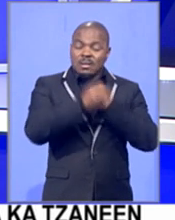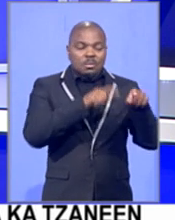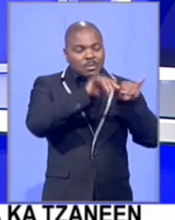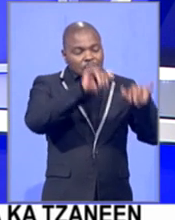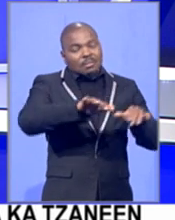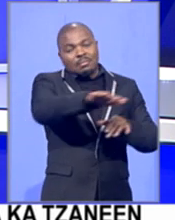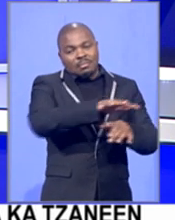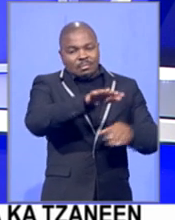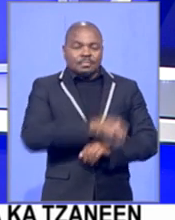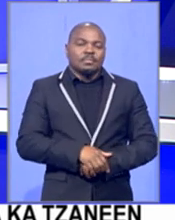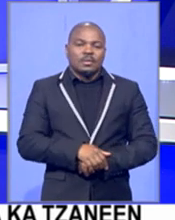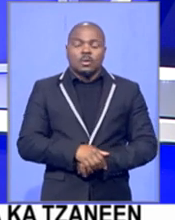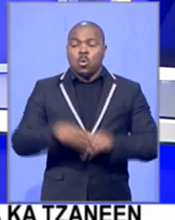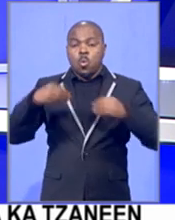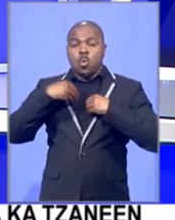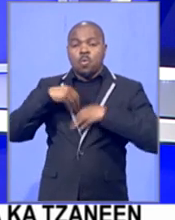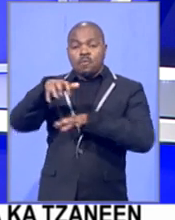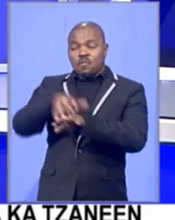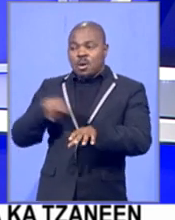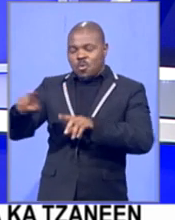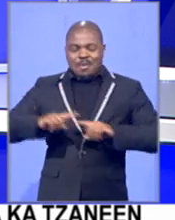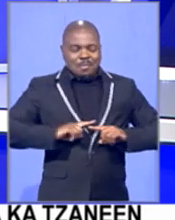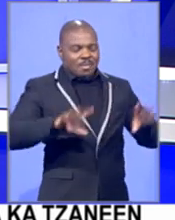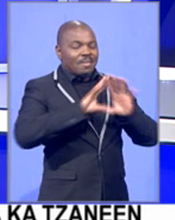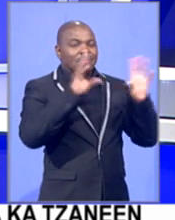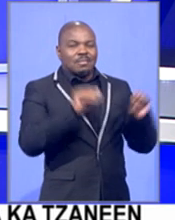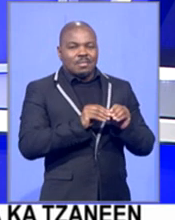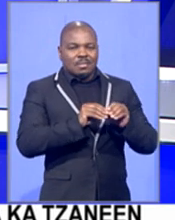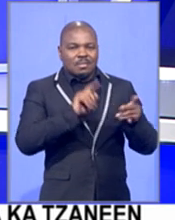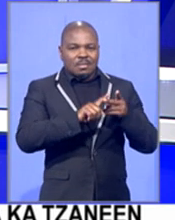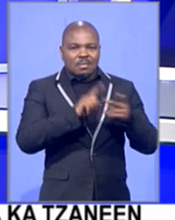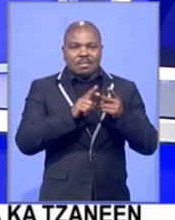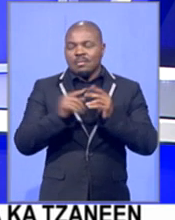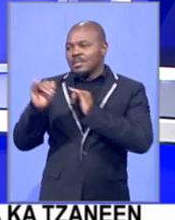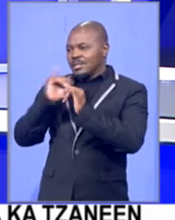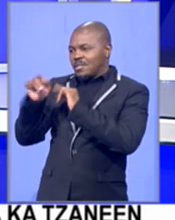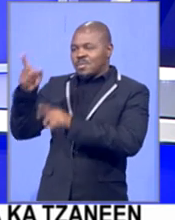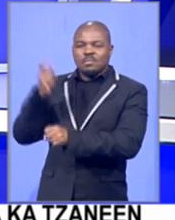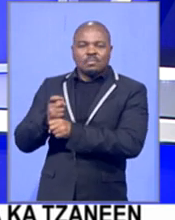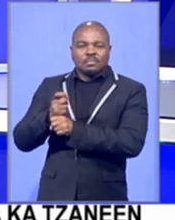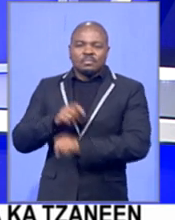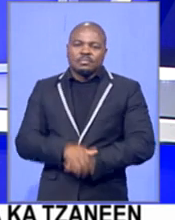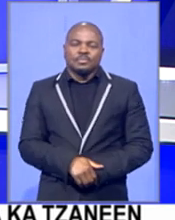dula ka lefelong le. Mong wa polasa o ganne ditatofatso tse le go bolela pele ga khamera.